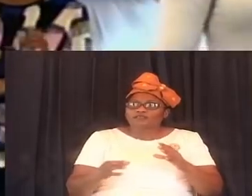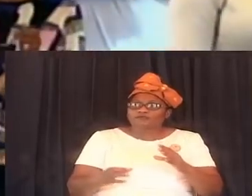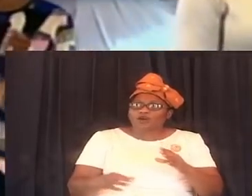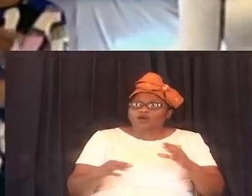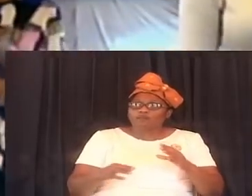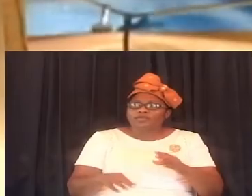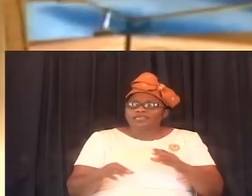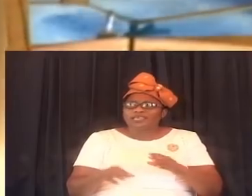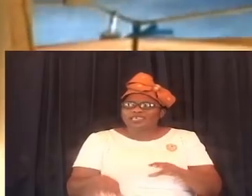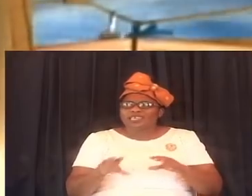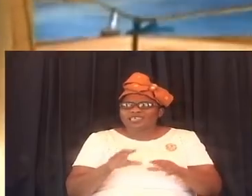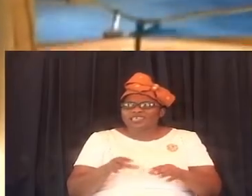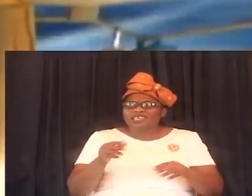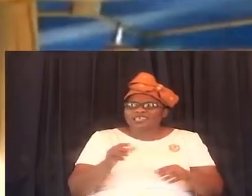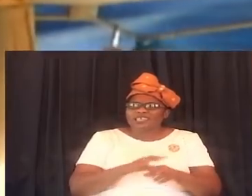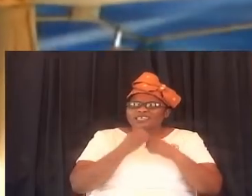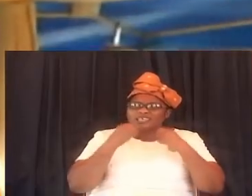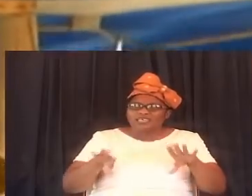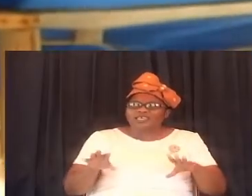Let go me.